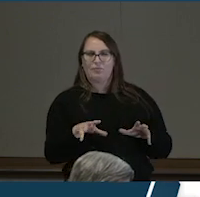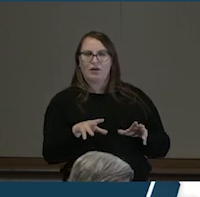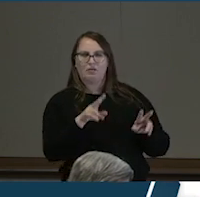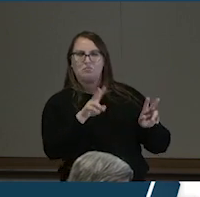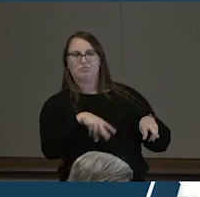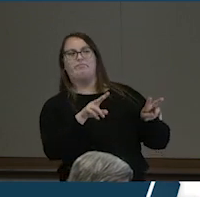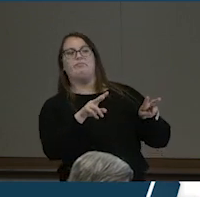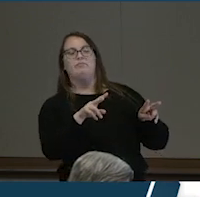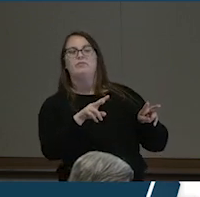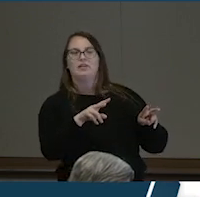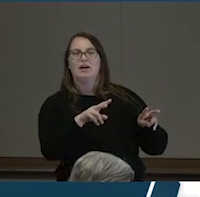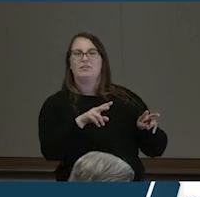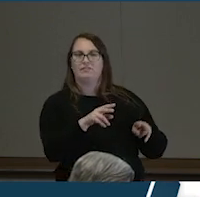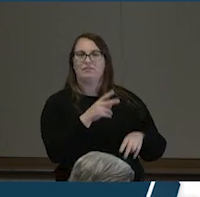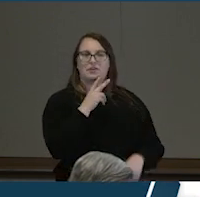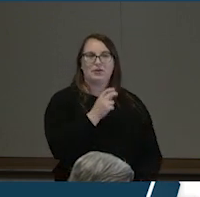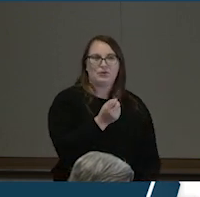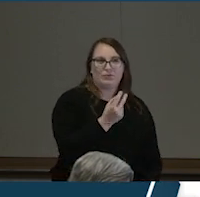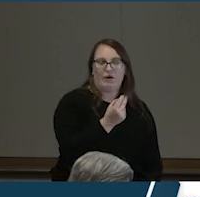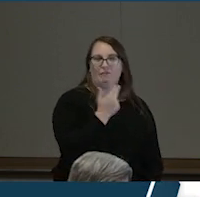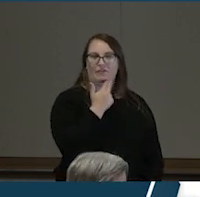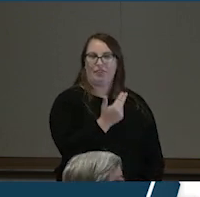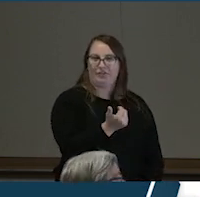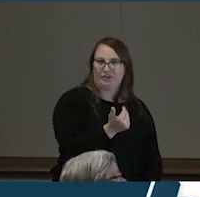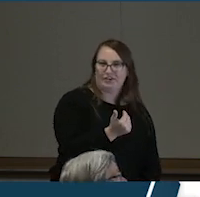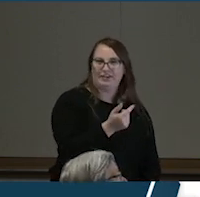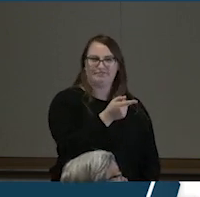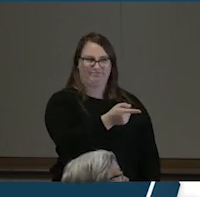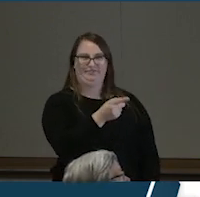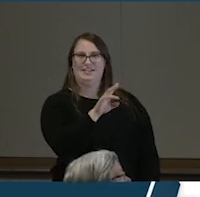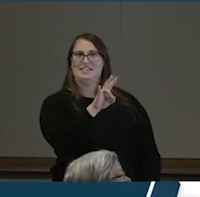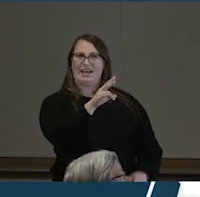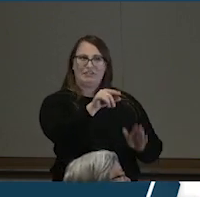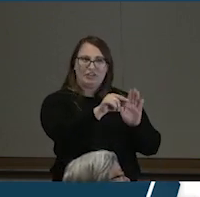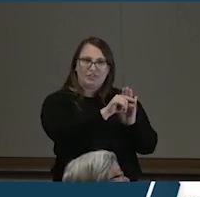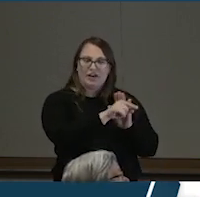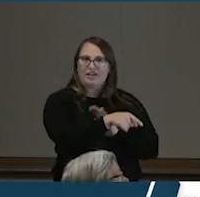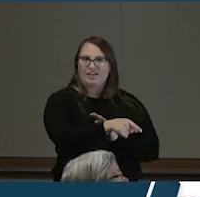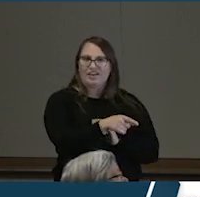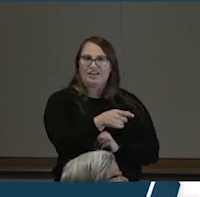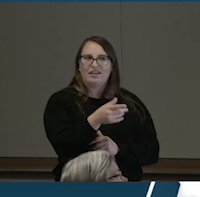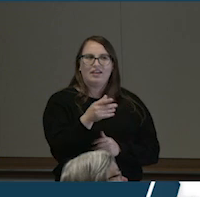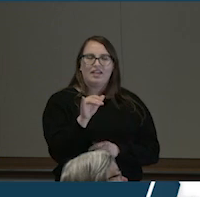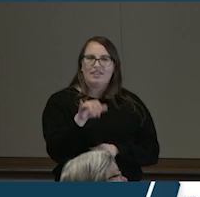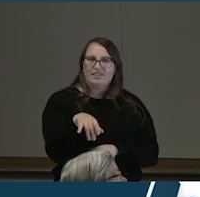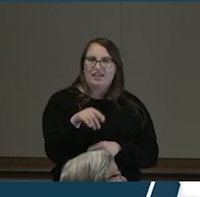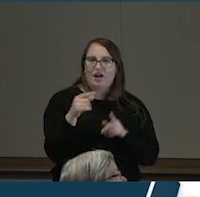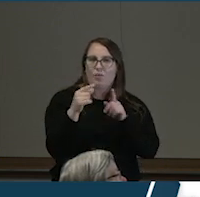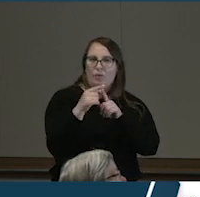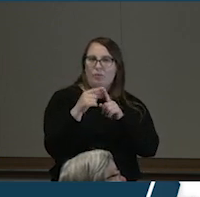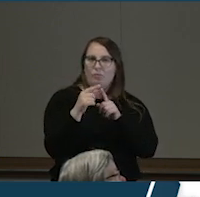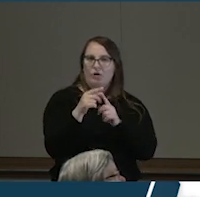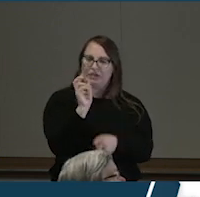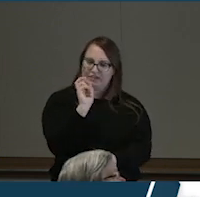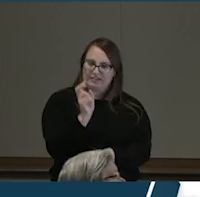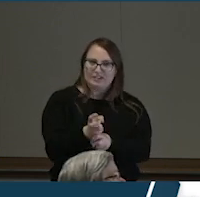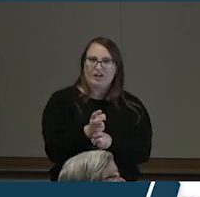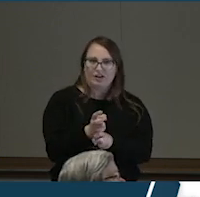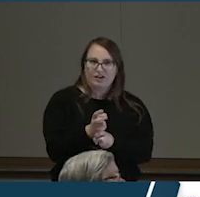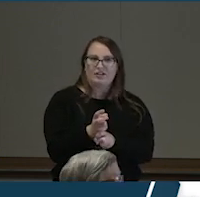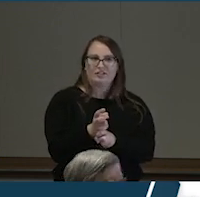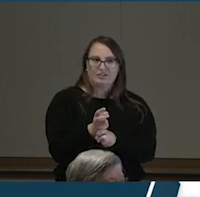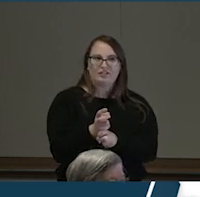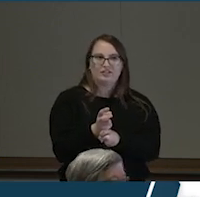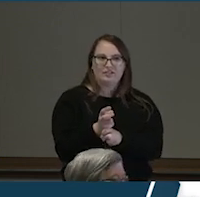what they know about government at the 7th grade level. Because that stuff is hard. You guys remember that in school, understanding that? And I still